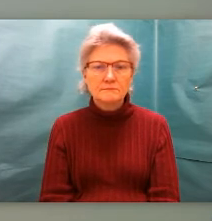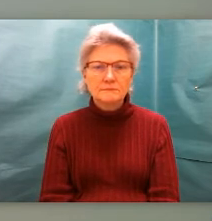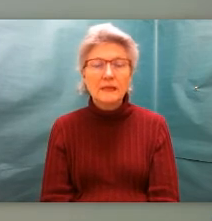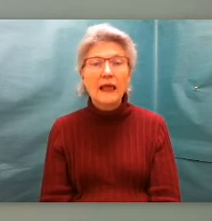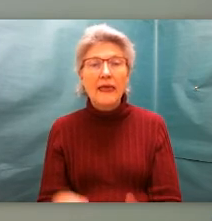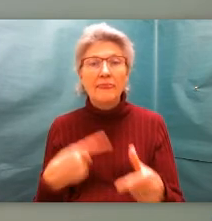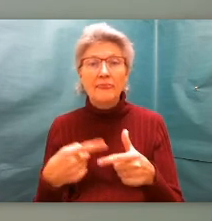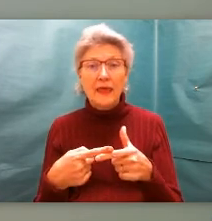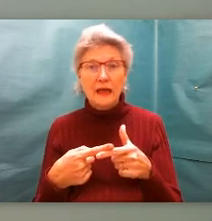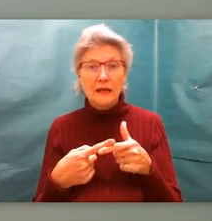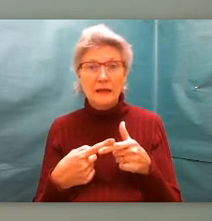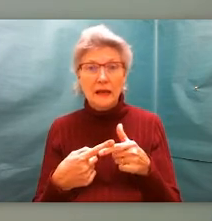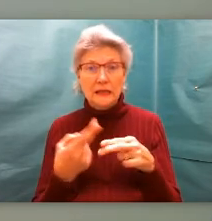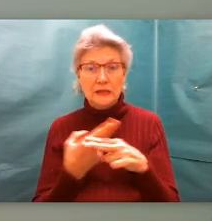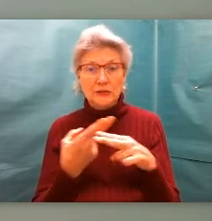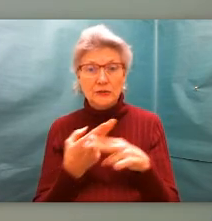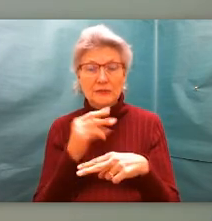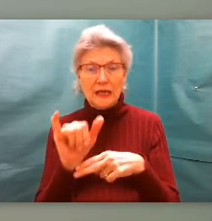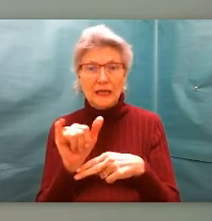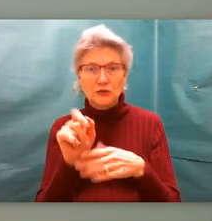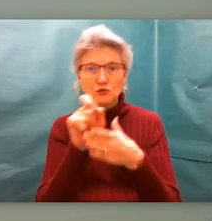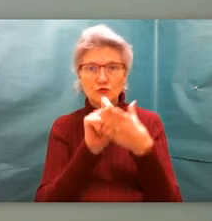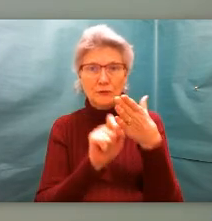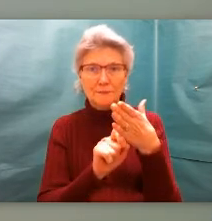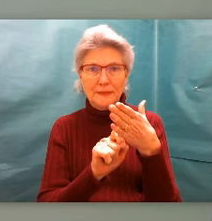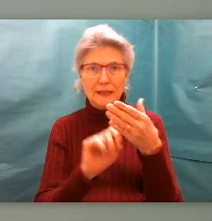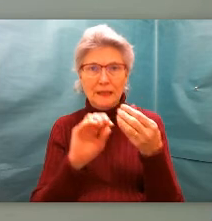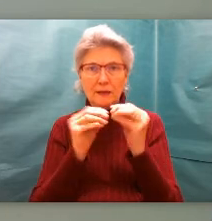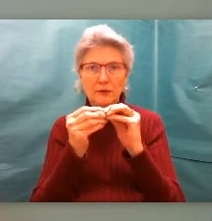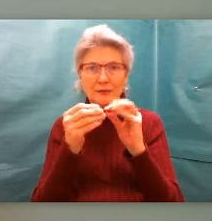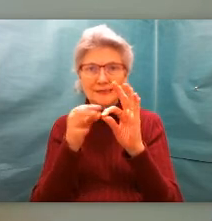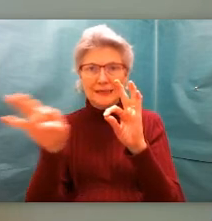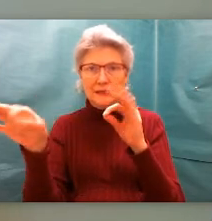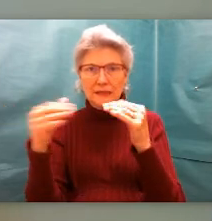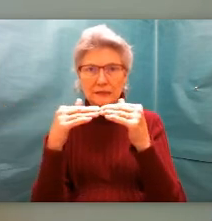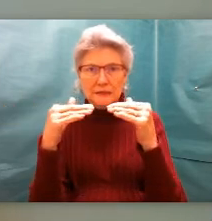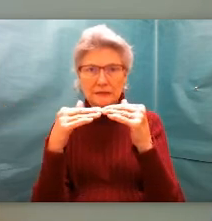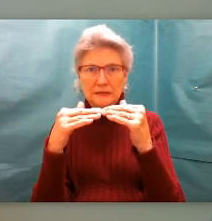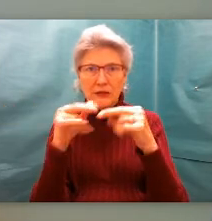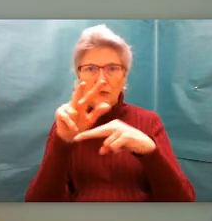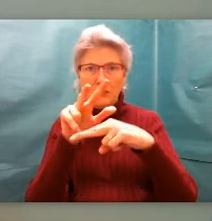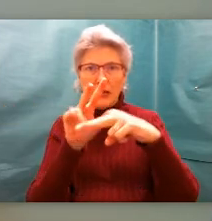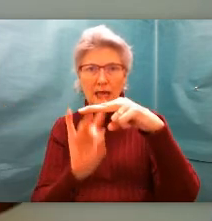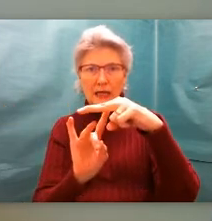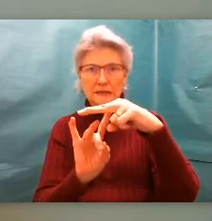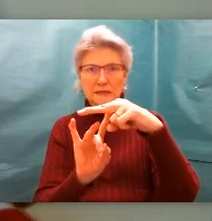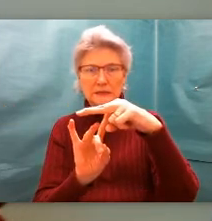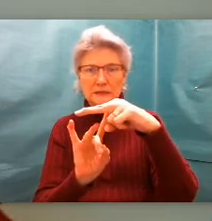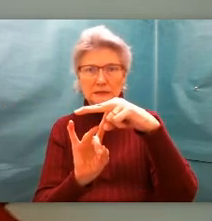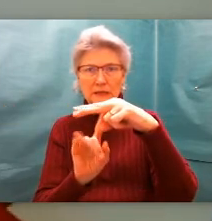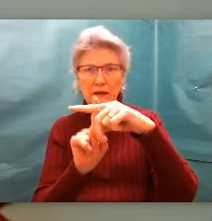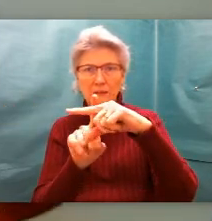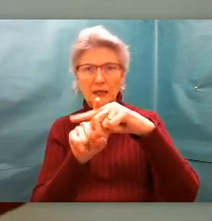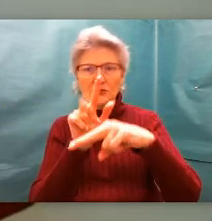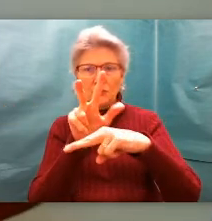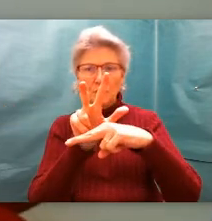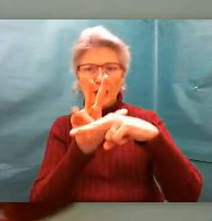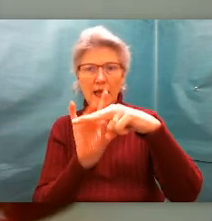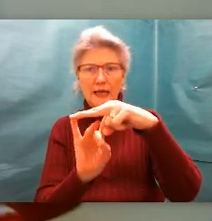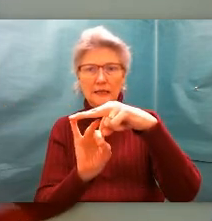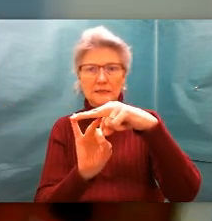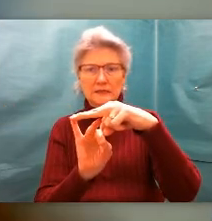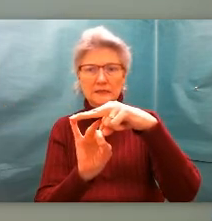And then I can use that to write my equation, which is 3/8 plus